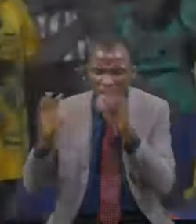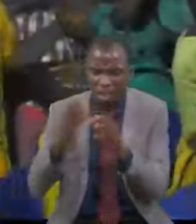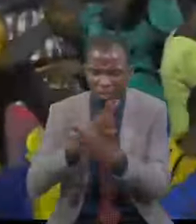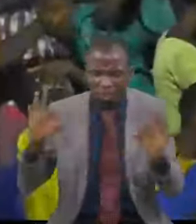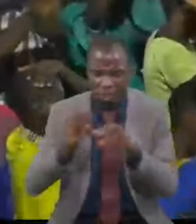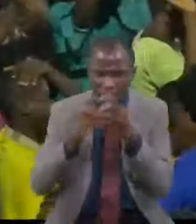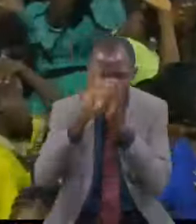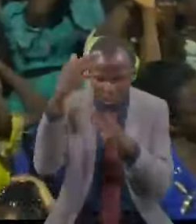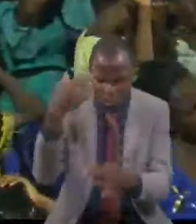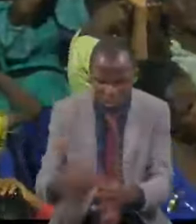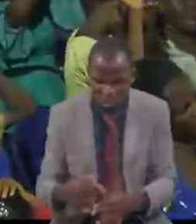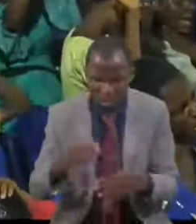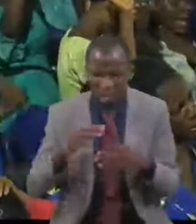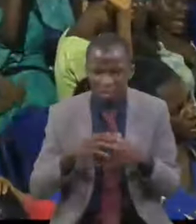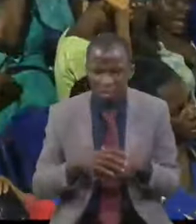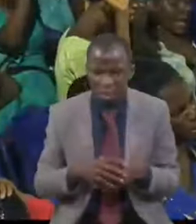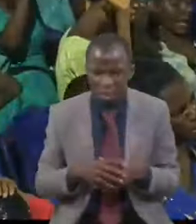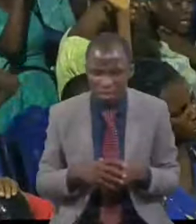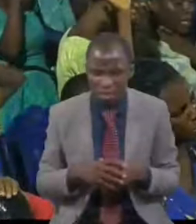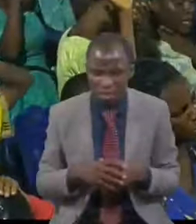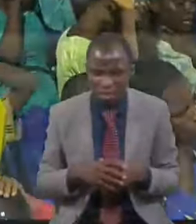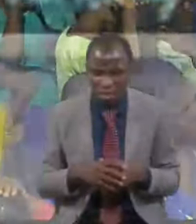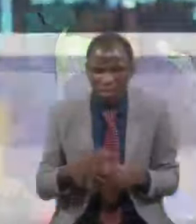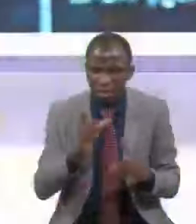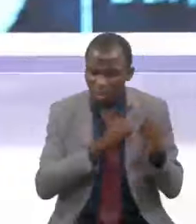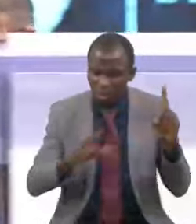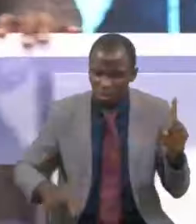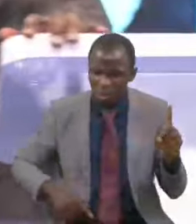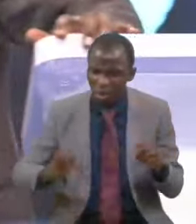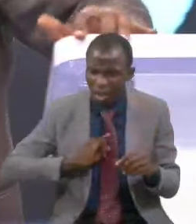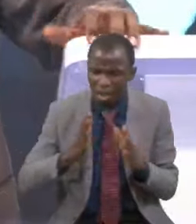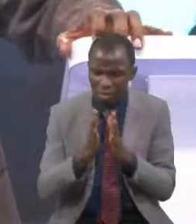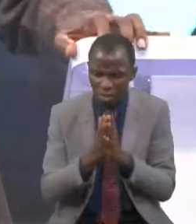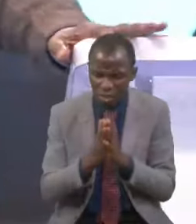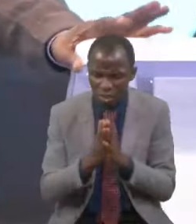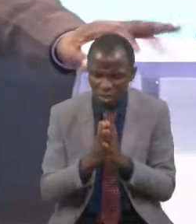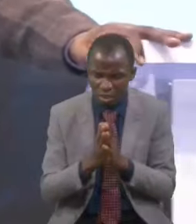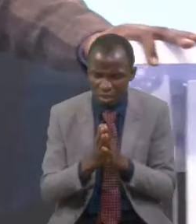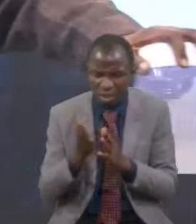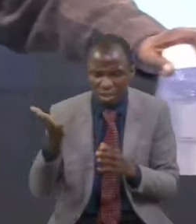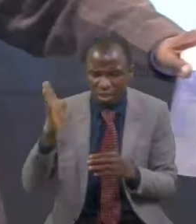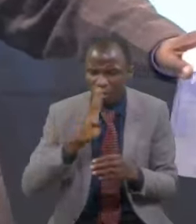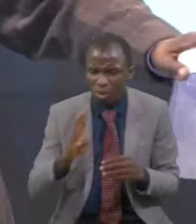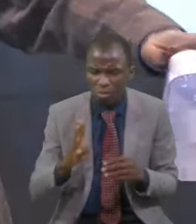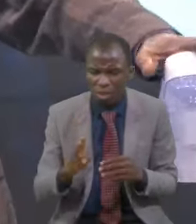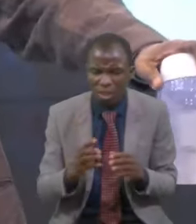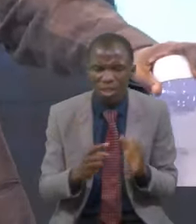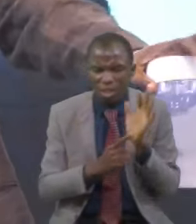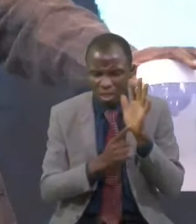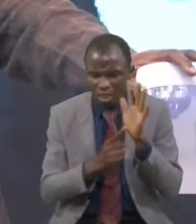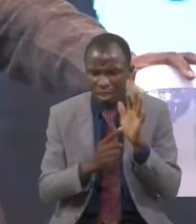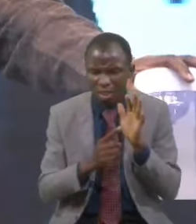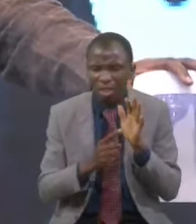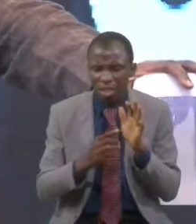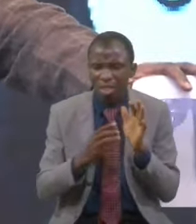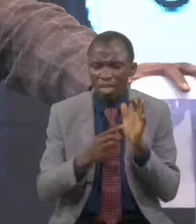Jesus' name. Lord, I pray there will be manifestation, demonstration, and